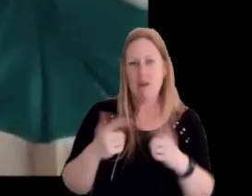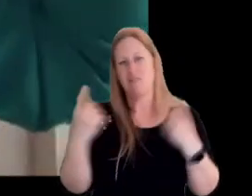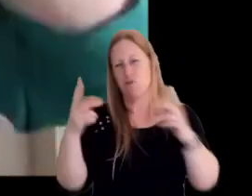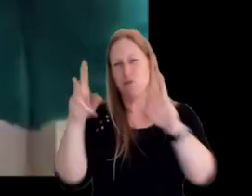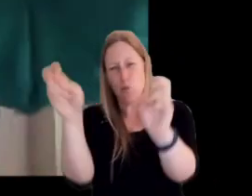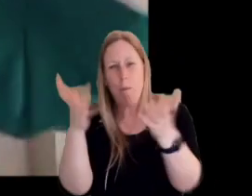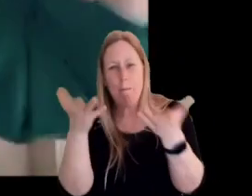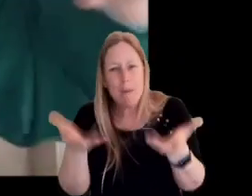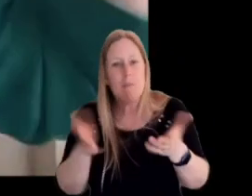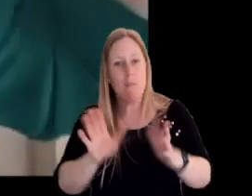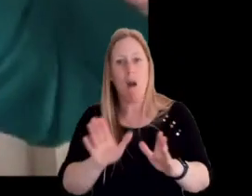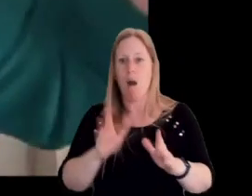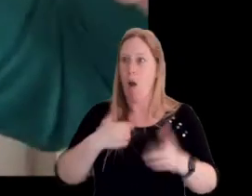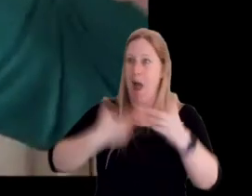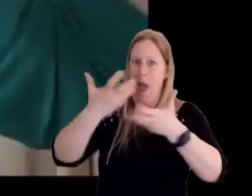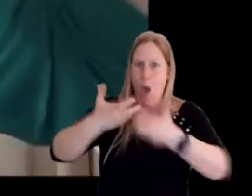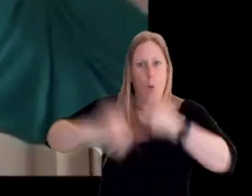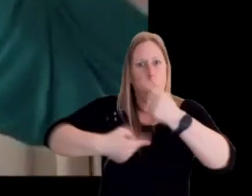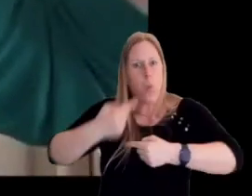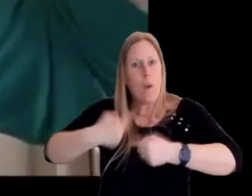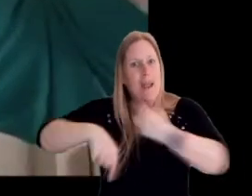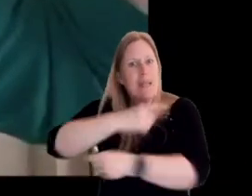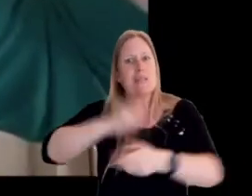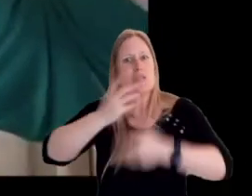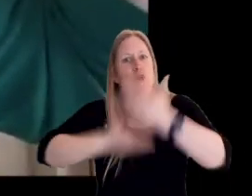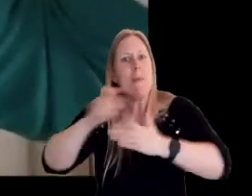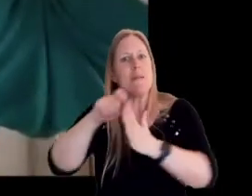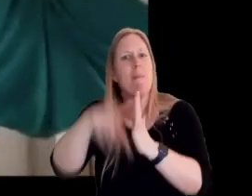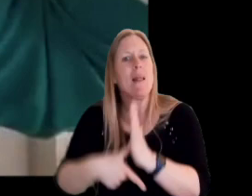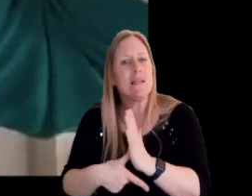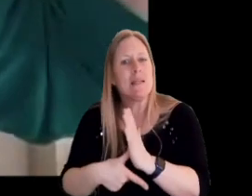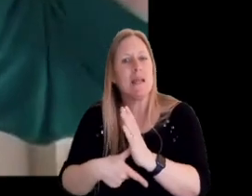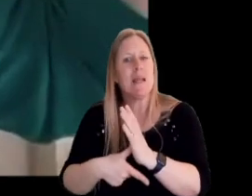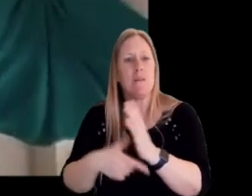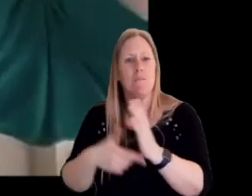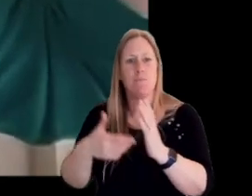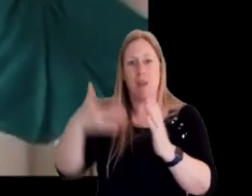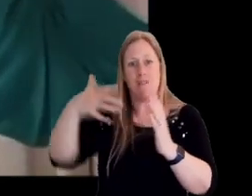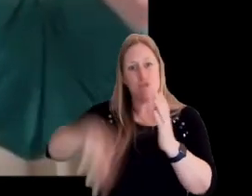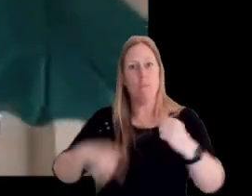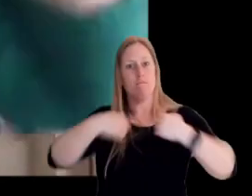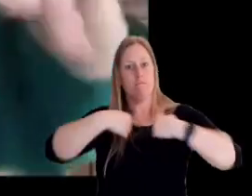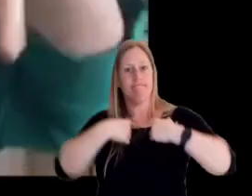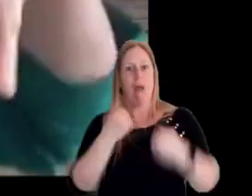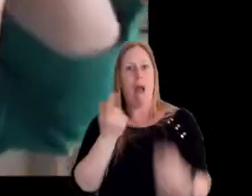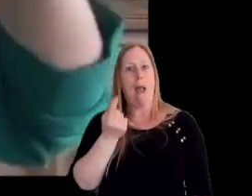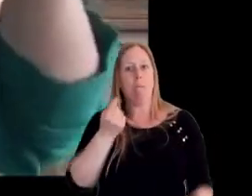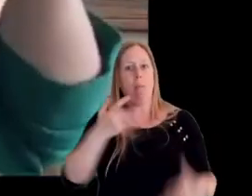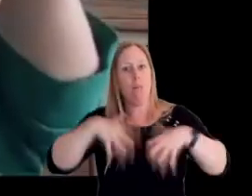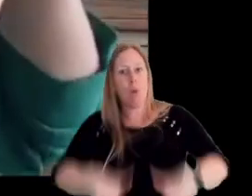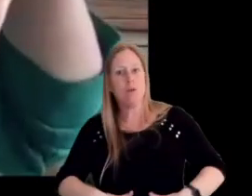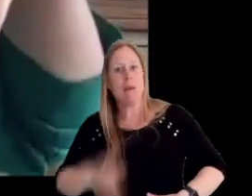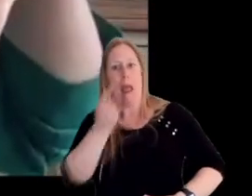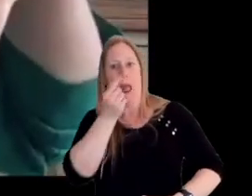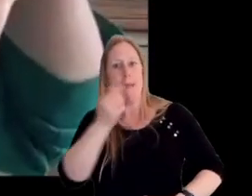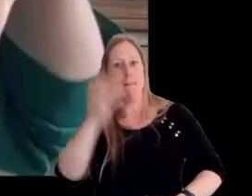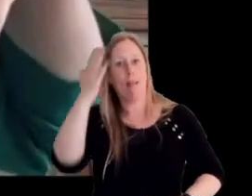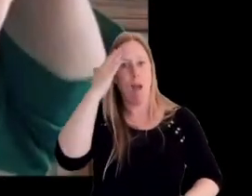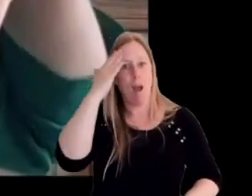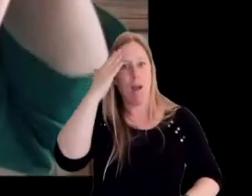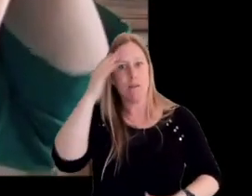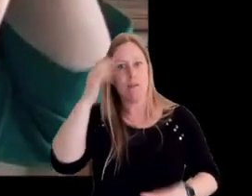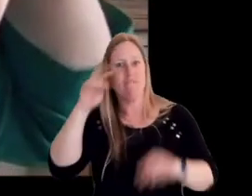but the way we describe disability is often from a able body and mind